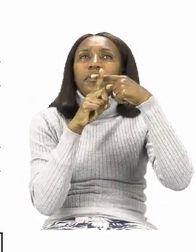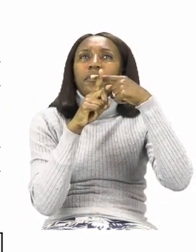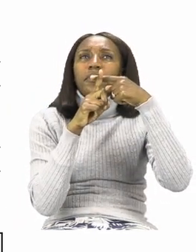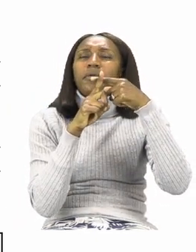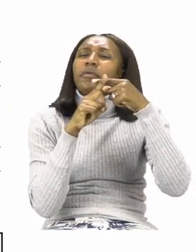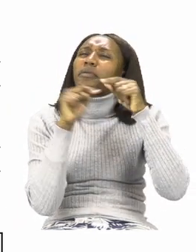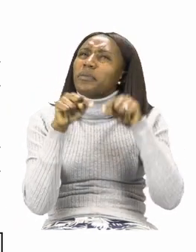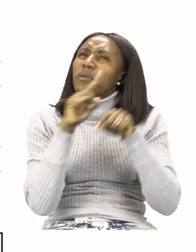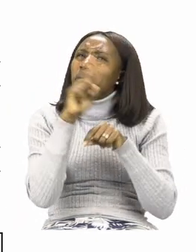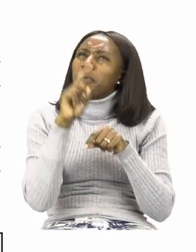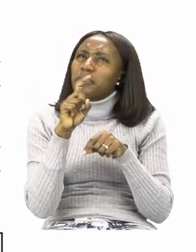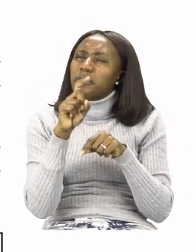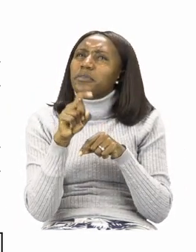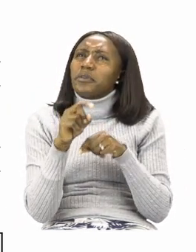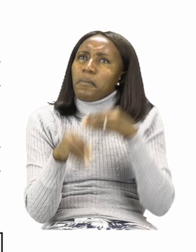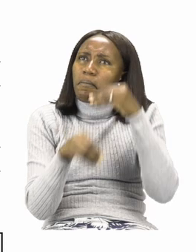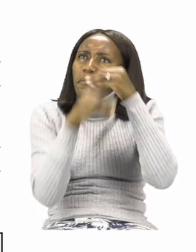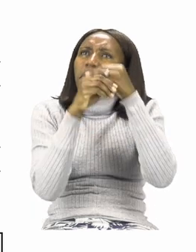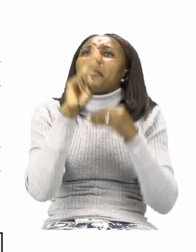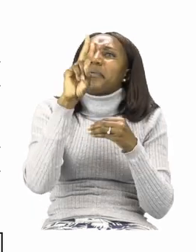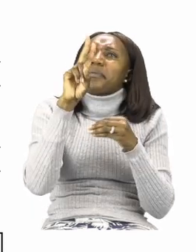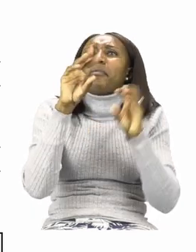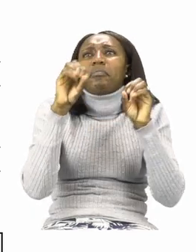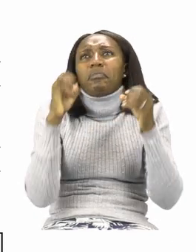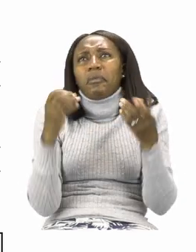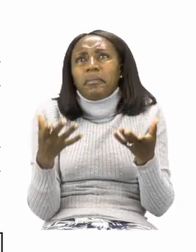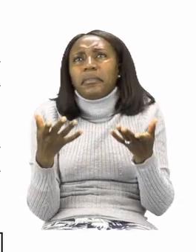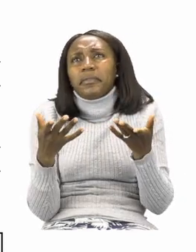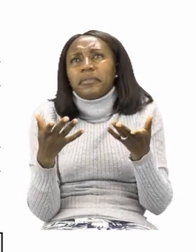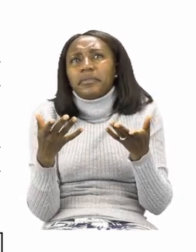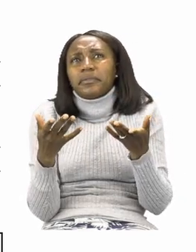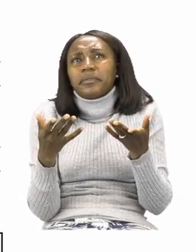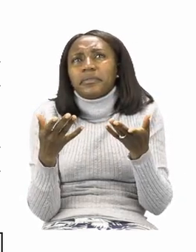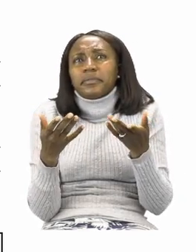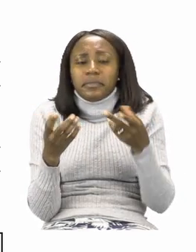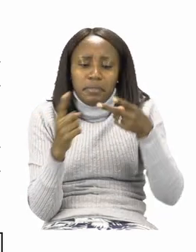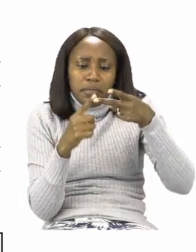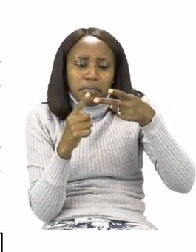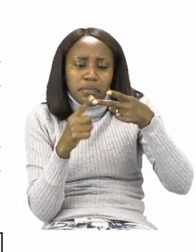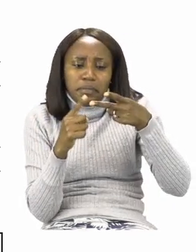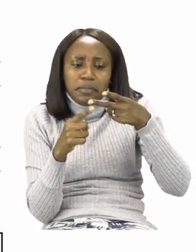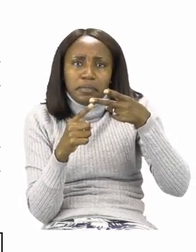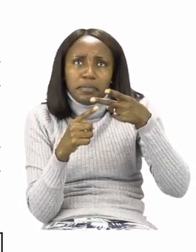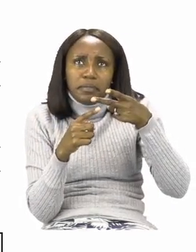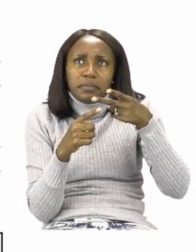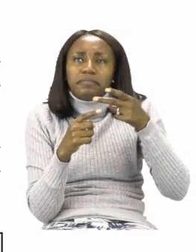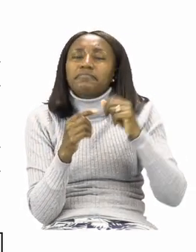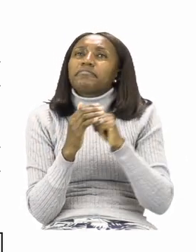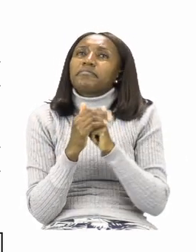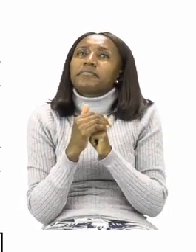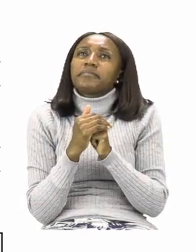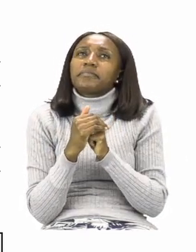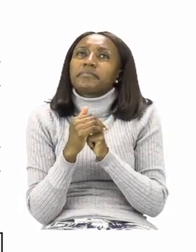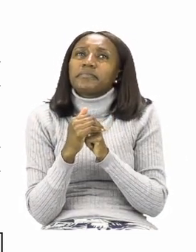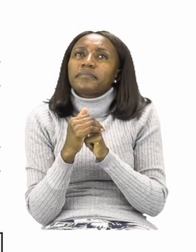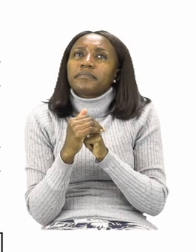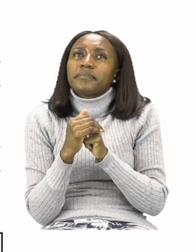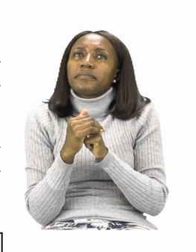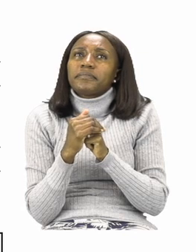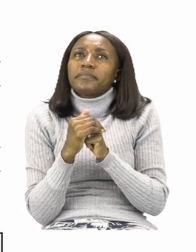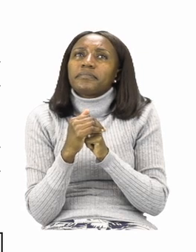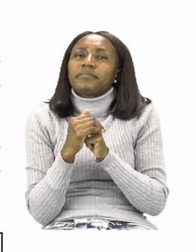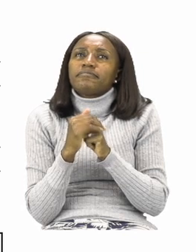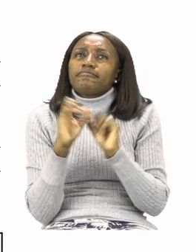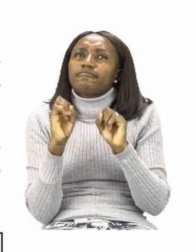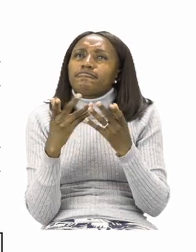earlier, when we say more than, it means we have to add. So how